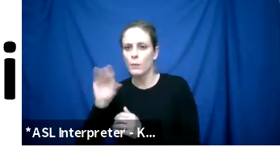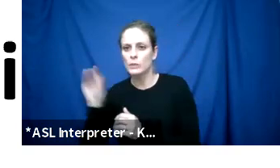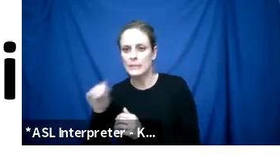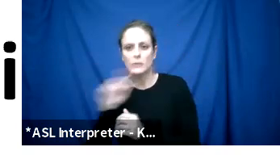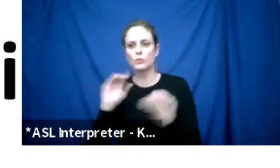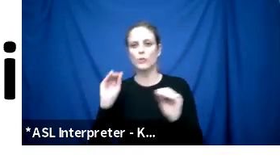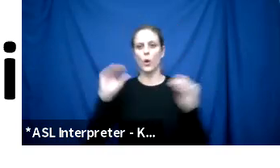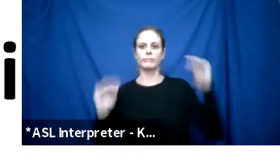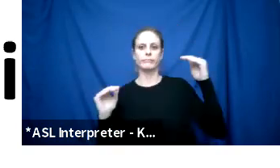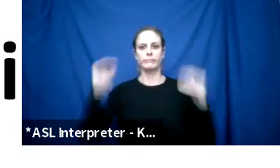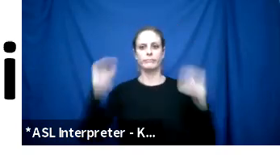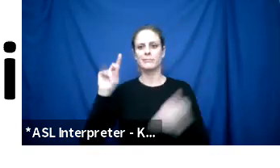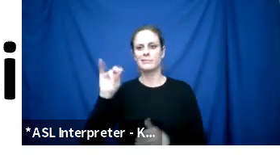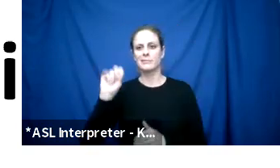issue.